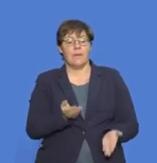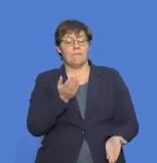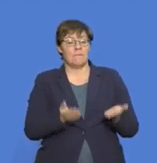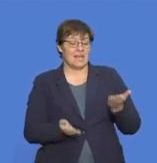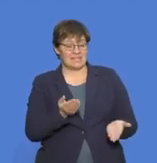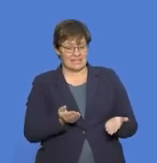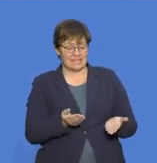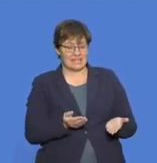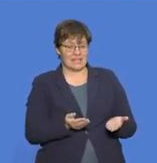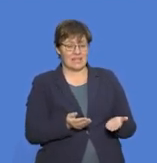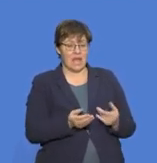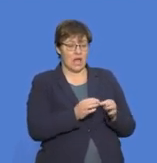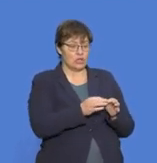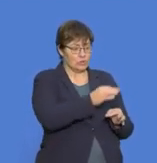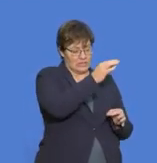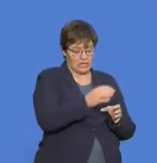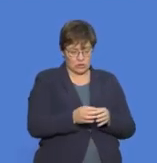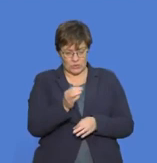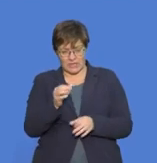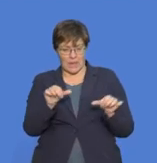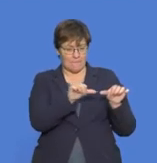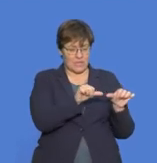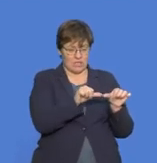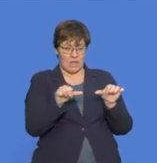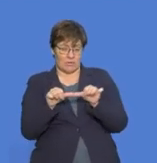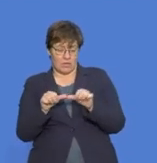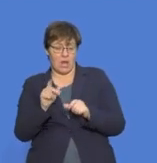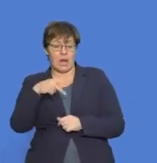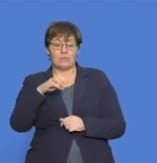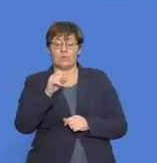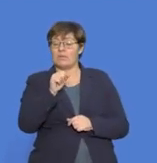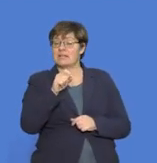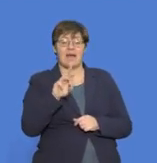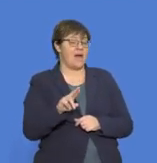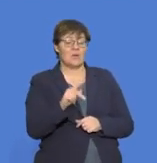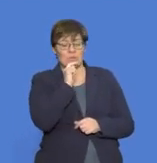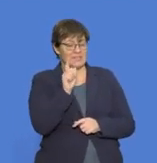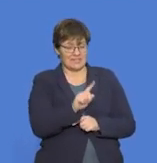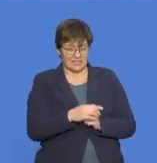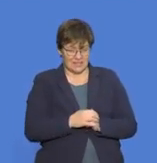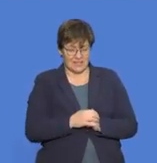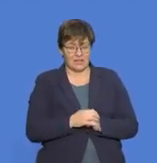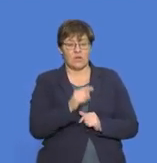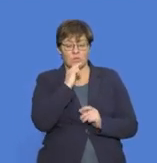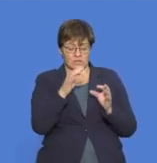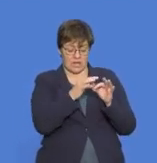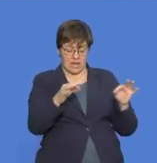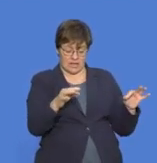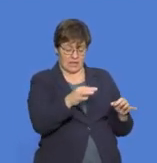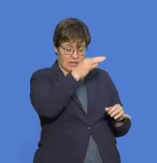mass of each twig was measured. In other words, they didn't use a pitometer, they just put the